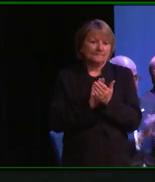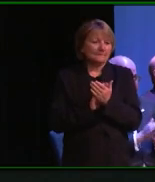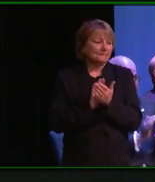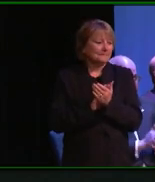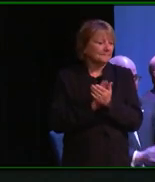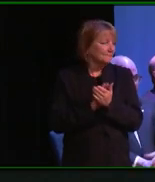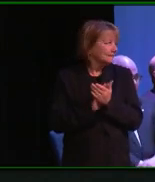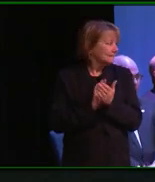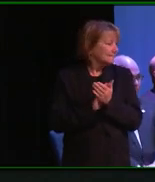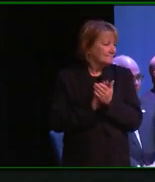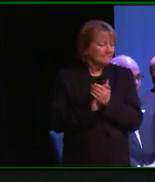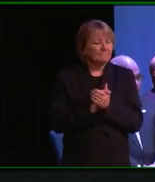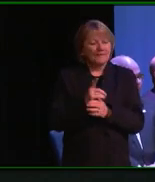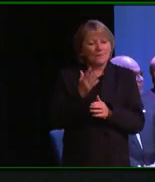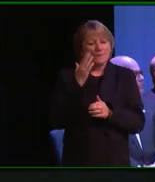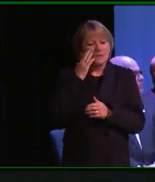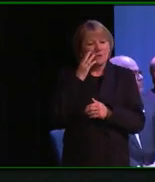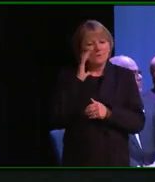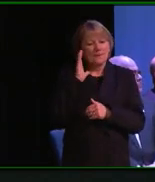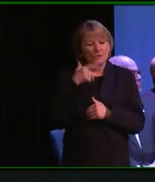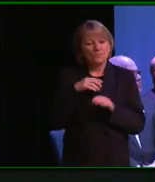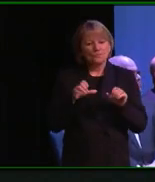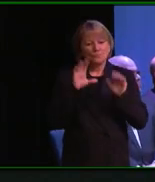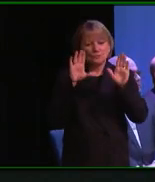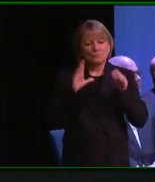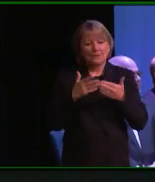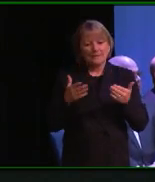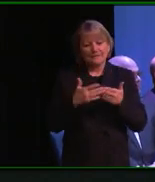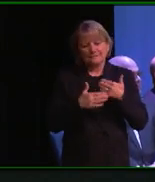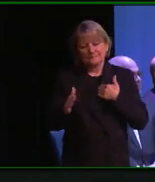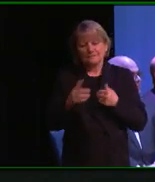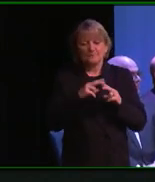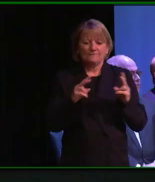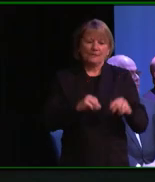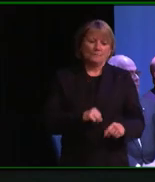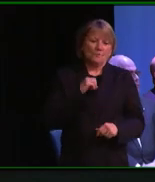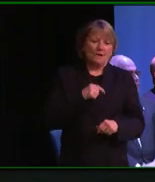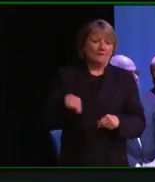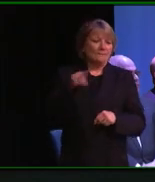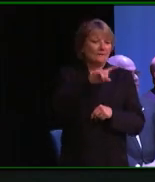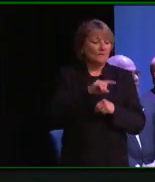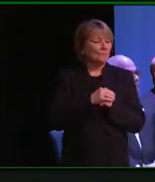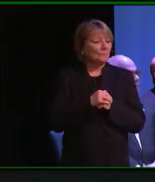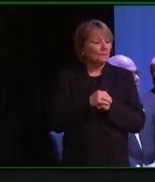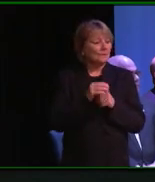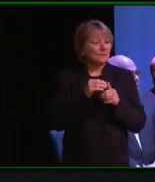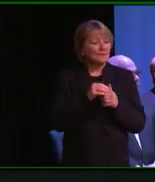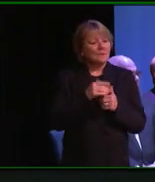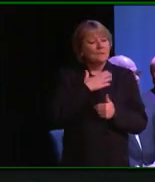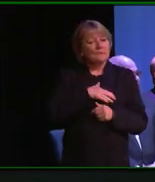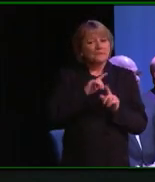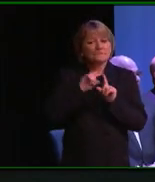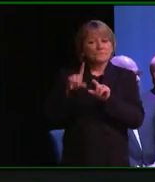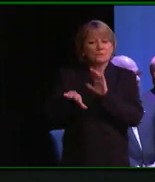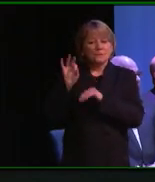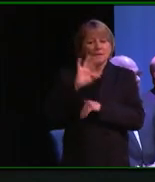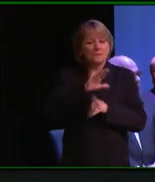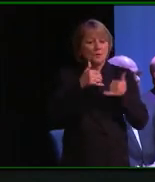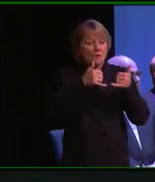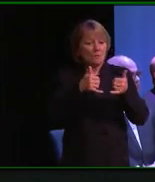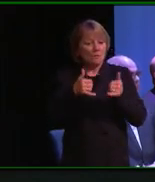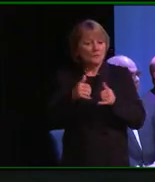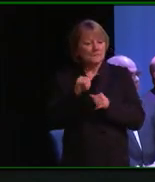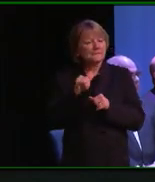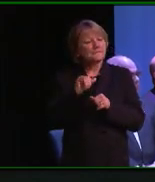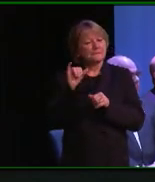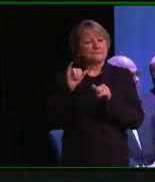We know that you will do great things in this world, and we are so very proud of you. Student award recipients, please pick up your awards where you checked